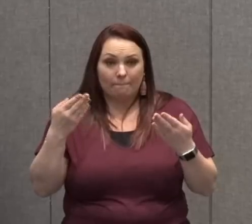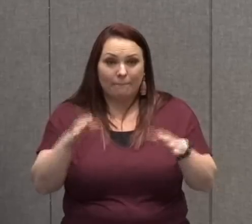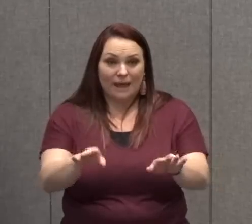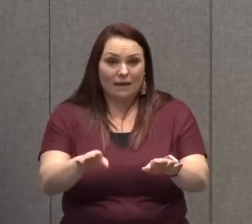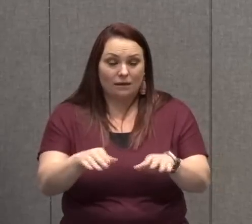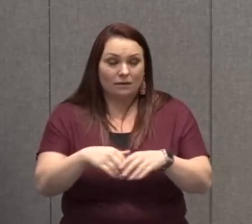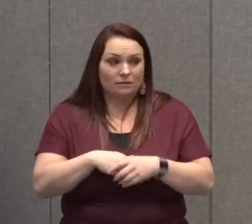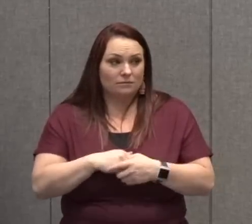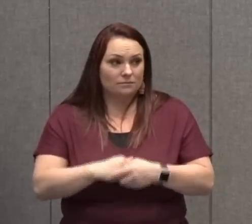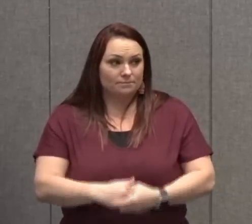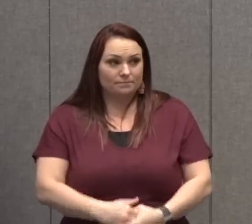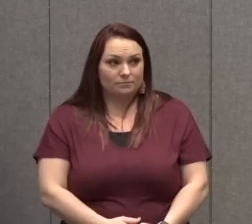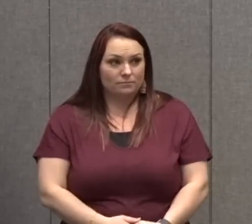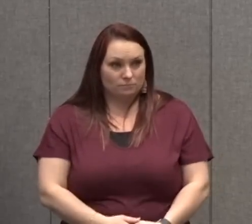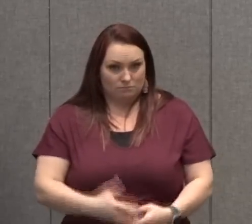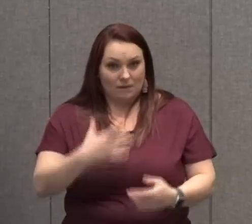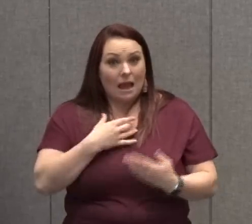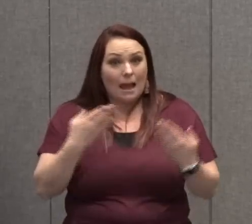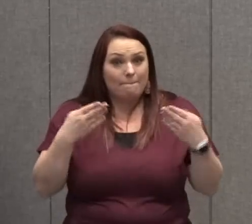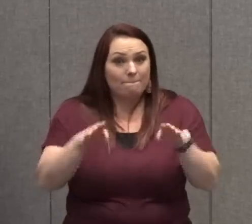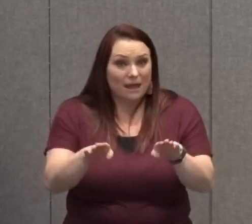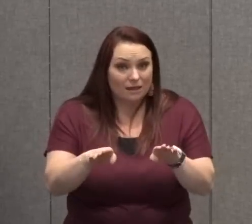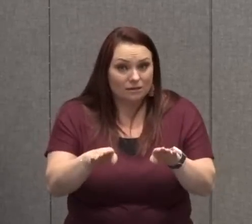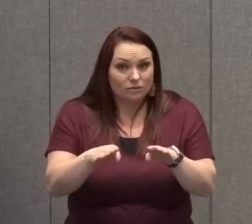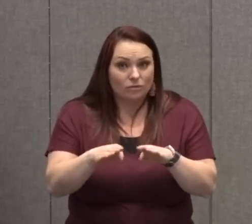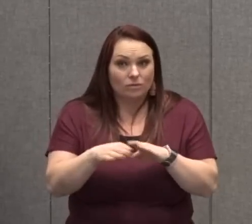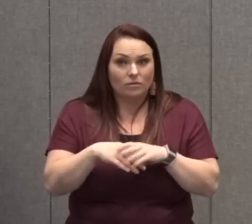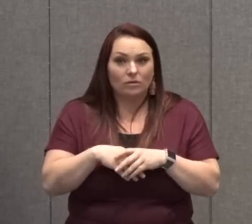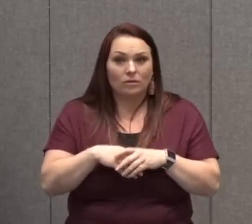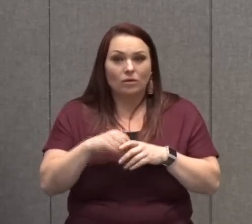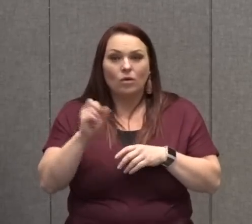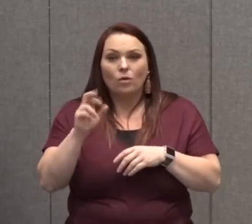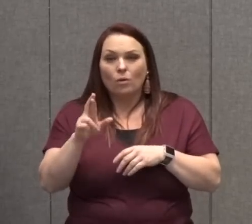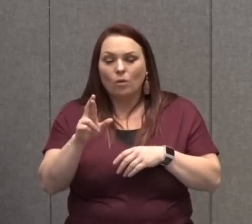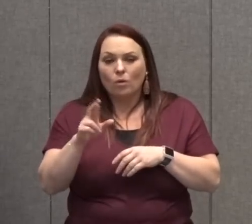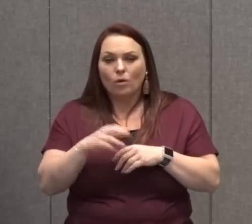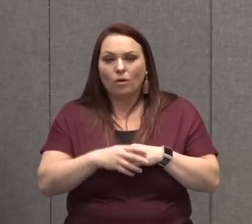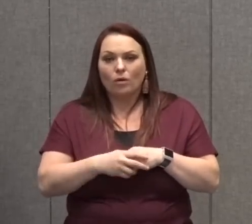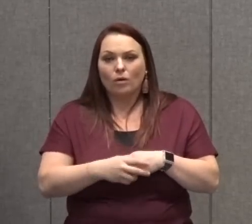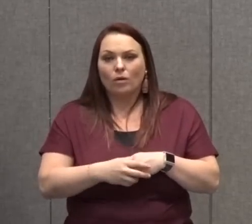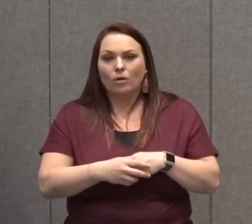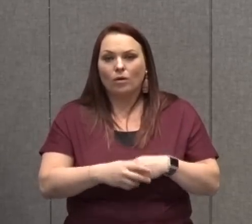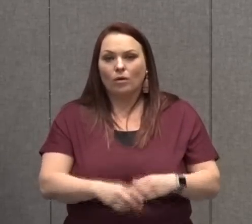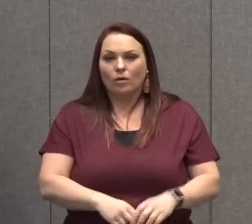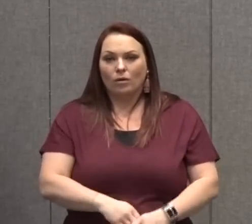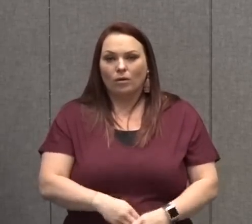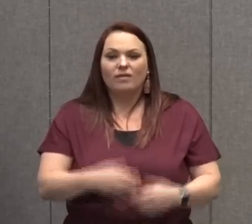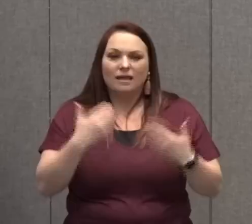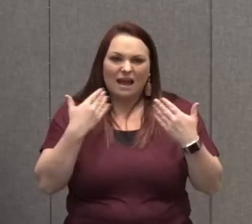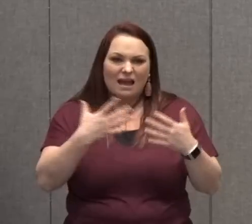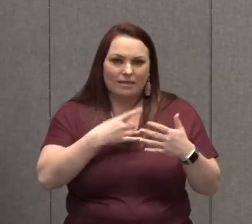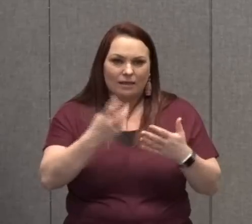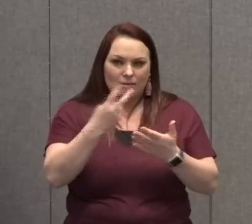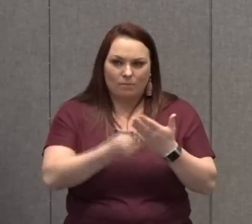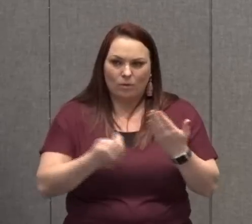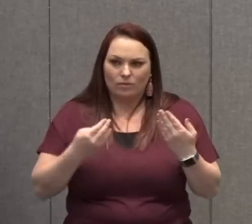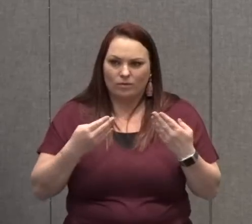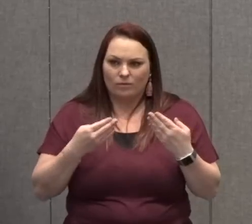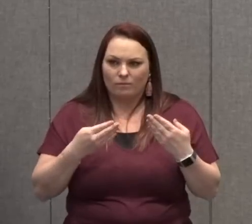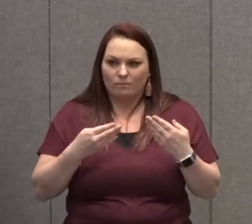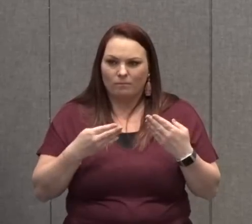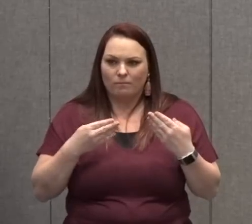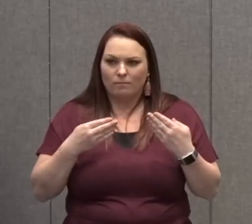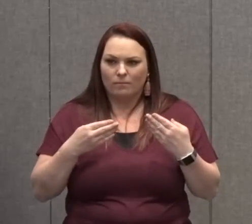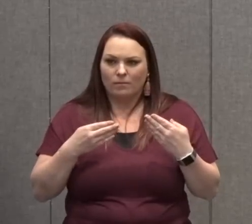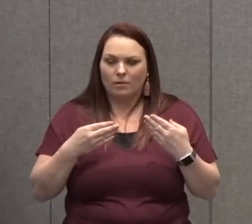let's see bet or bid oh I like both of them let's do bet I'm